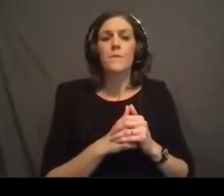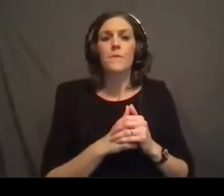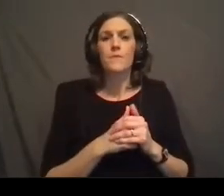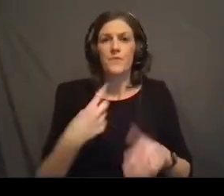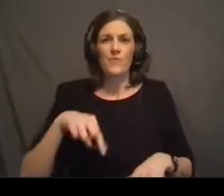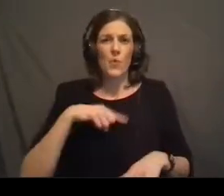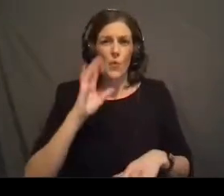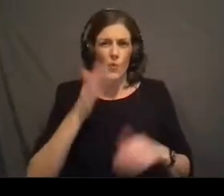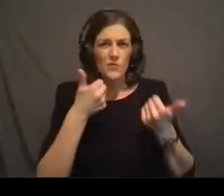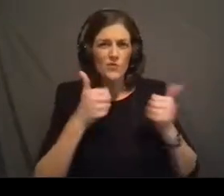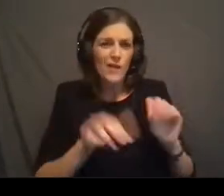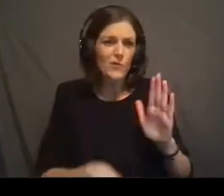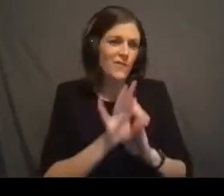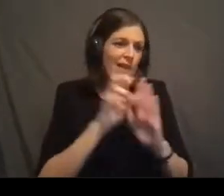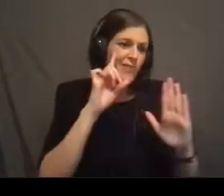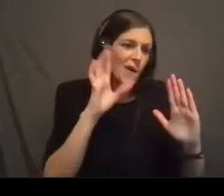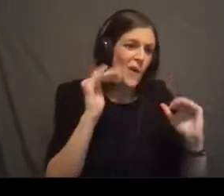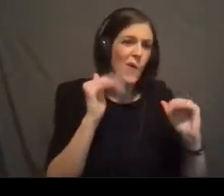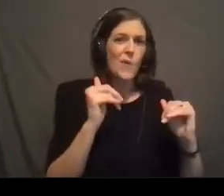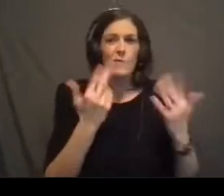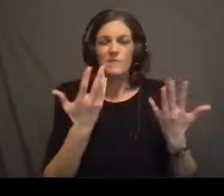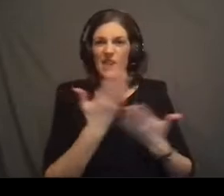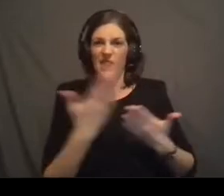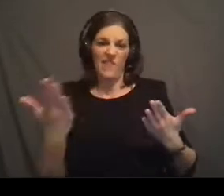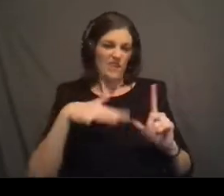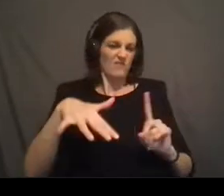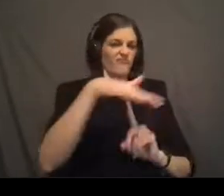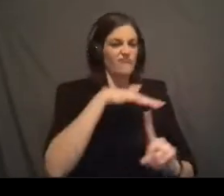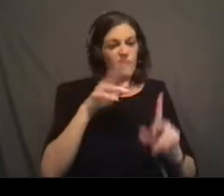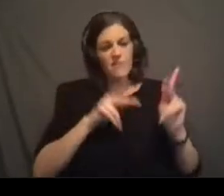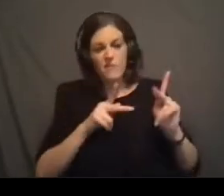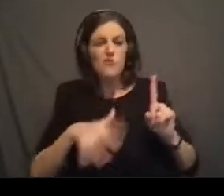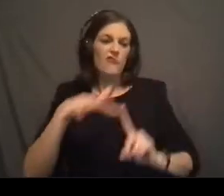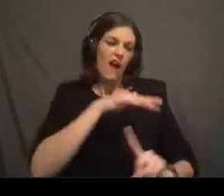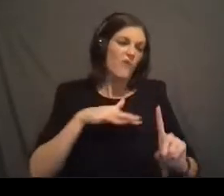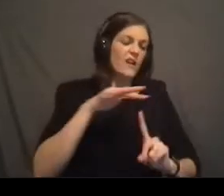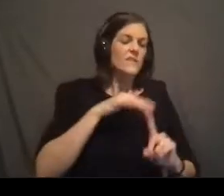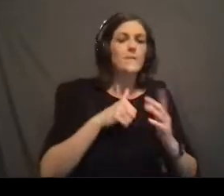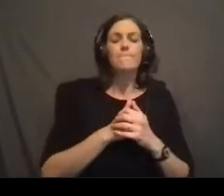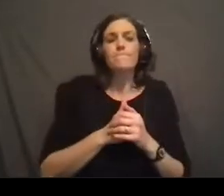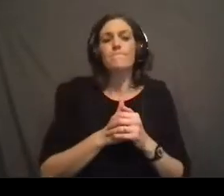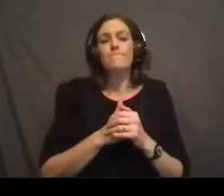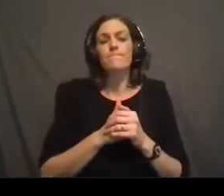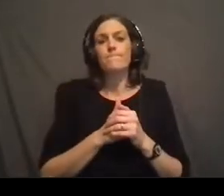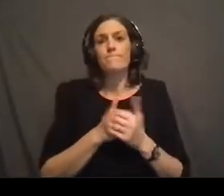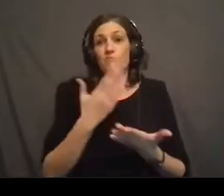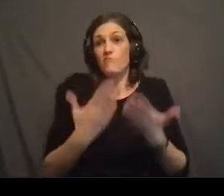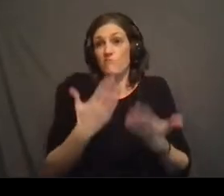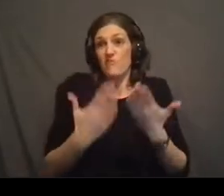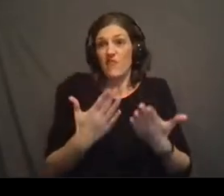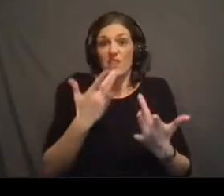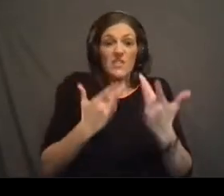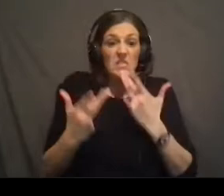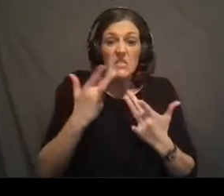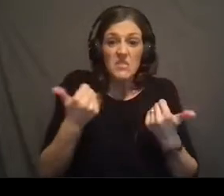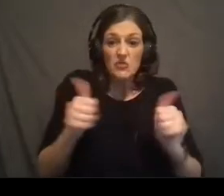We will try to find hope in the things around us and the people around us. We might even desperately